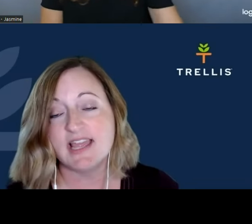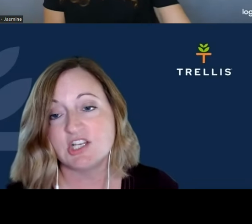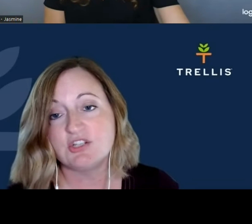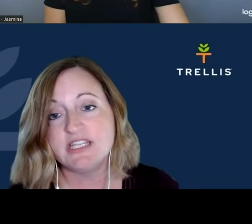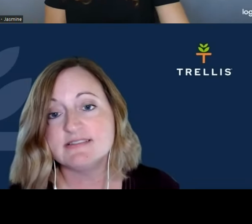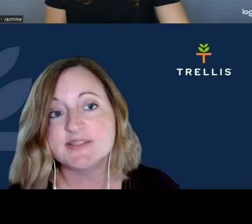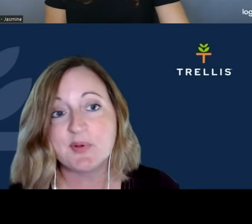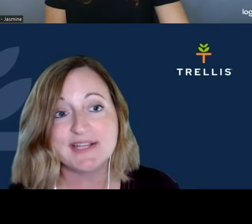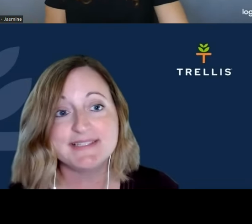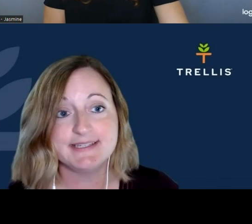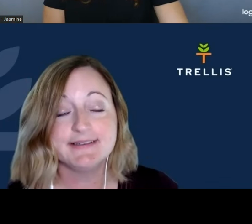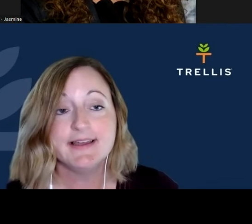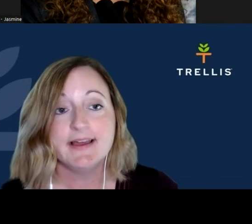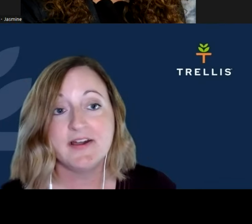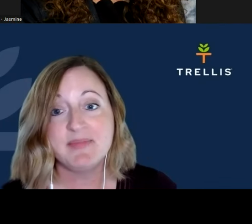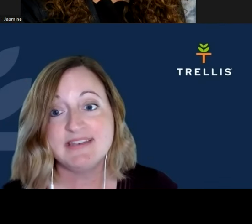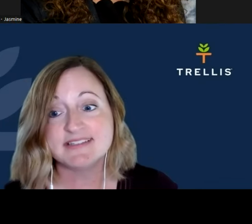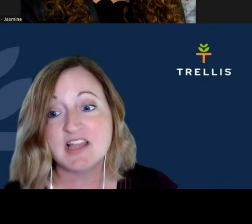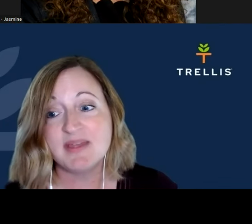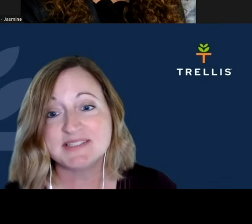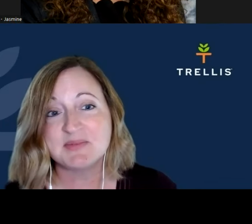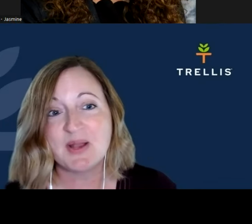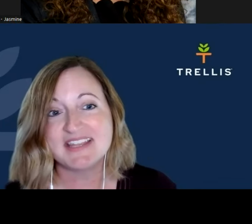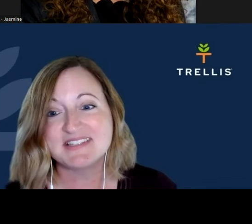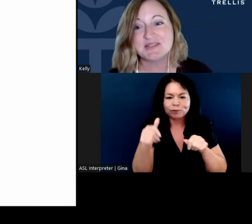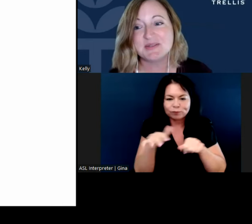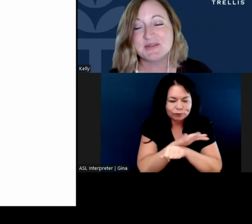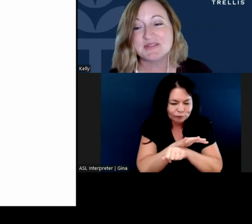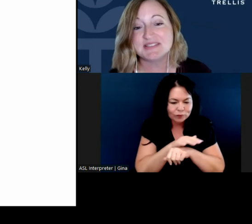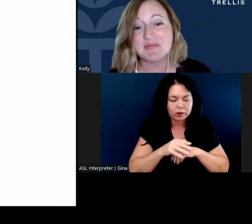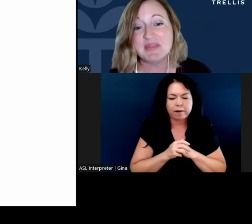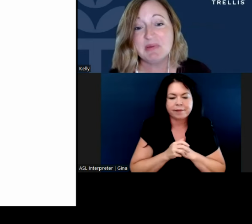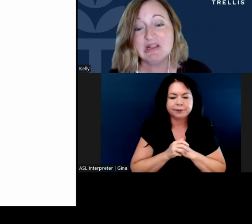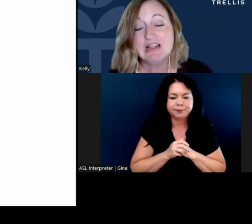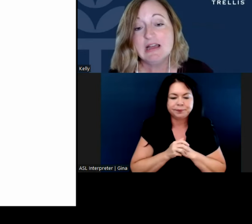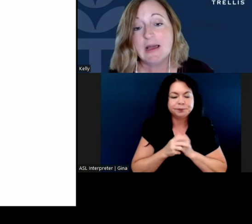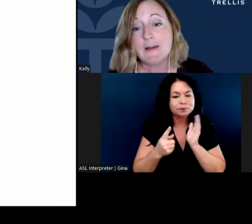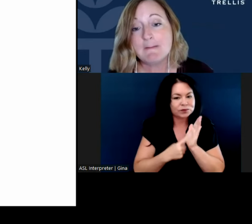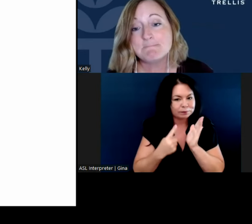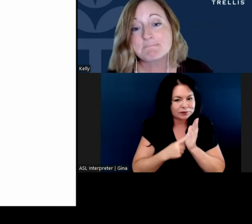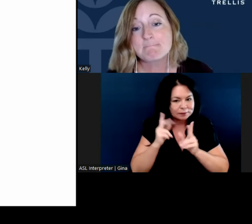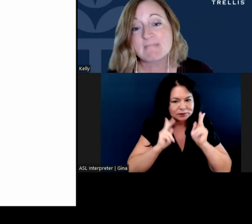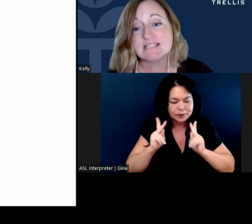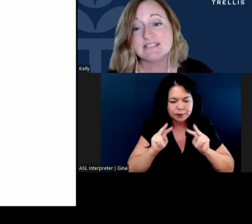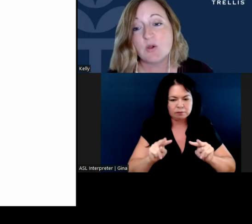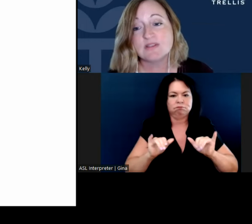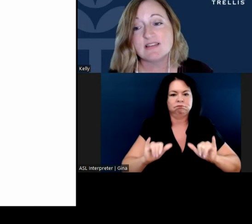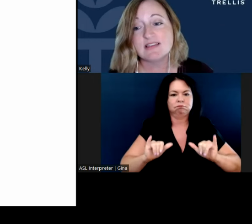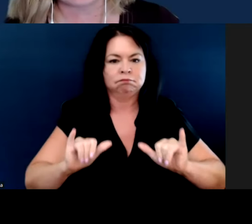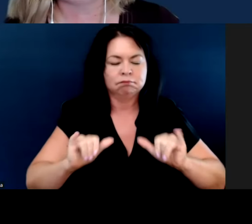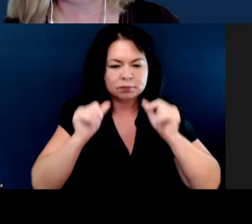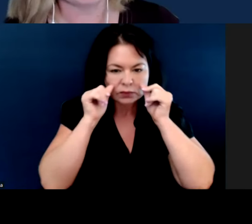is actually surprising and does come as a surprise to some people.